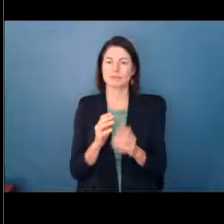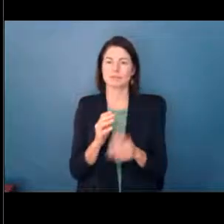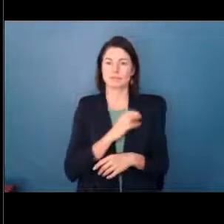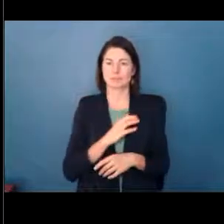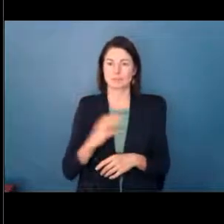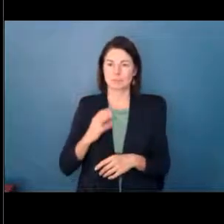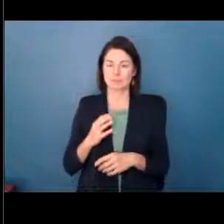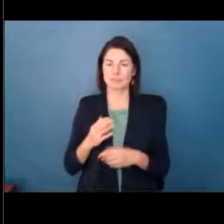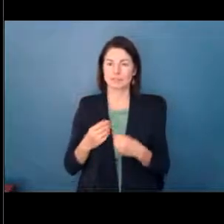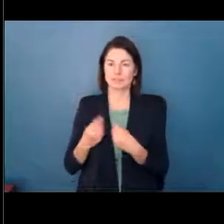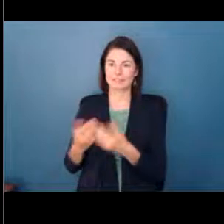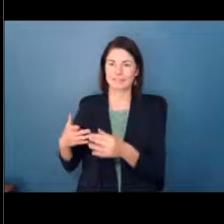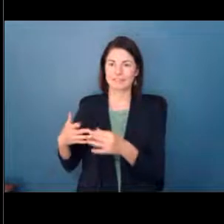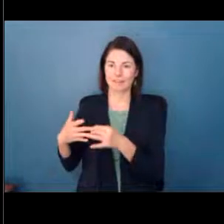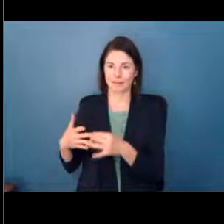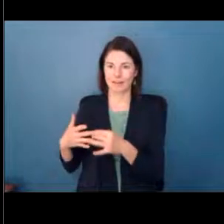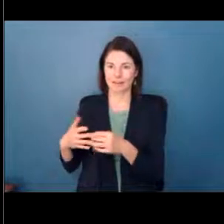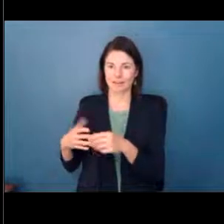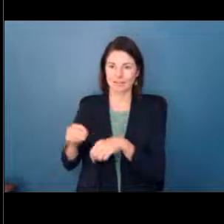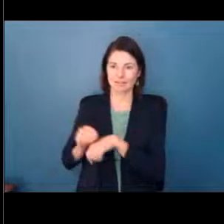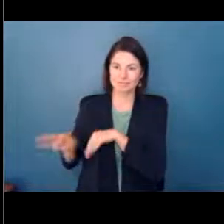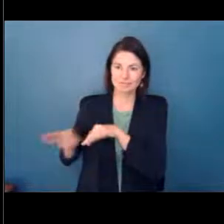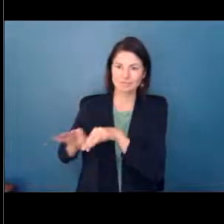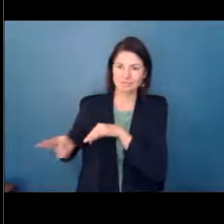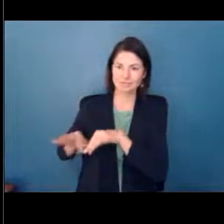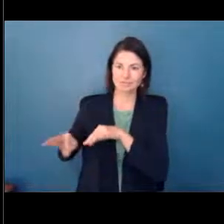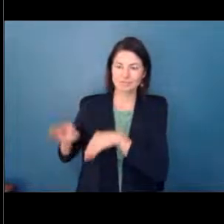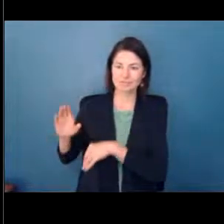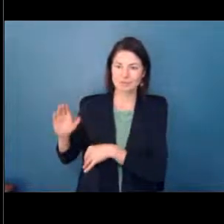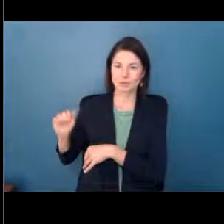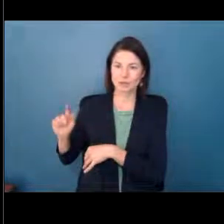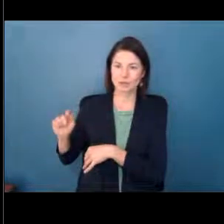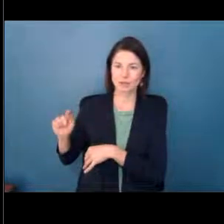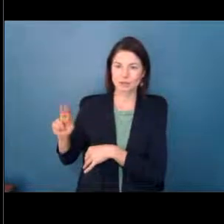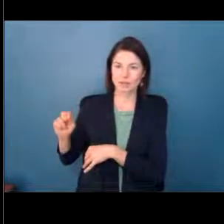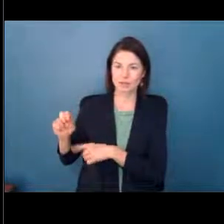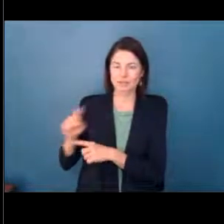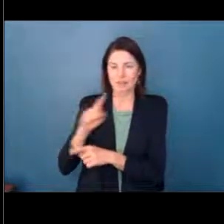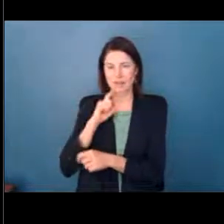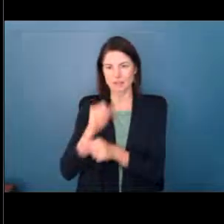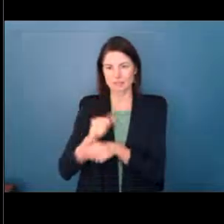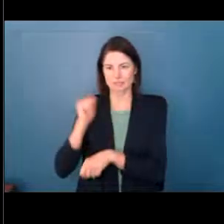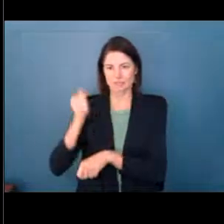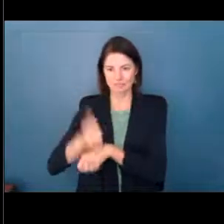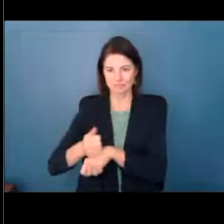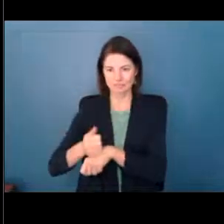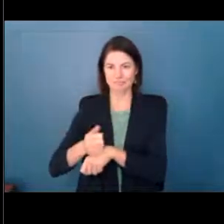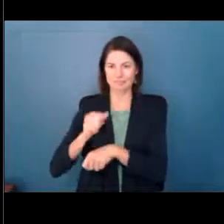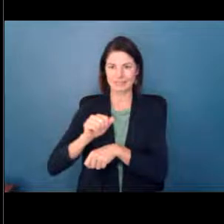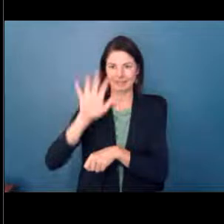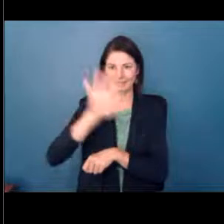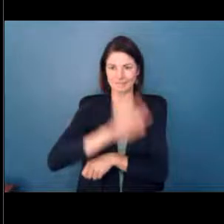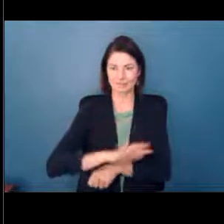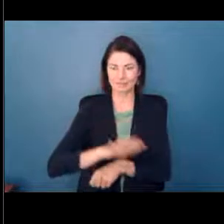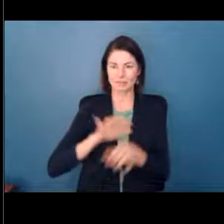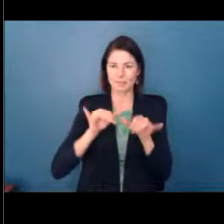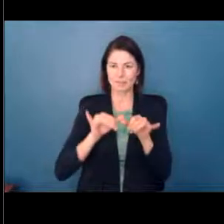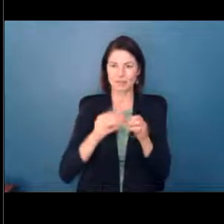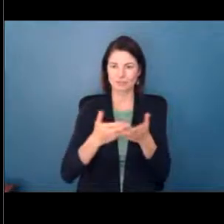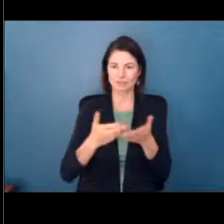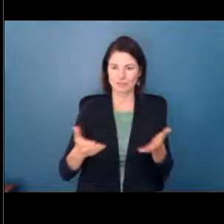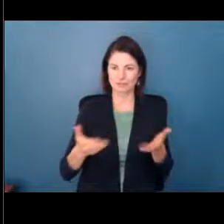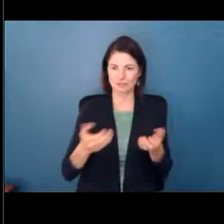give guidance to Caltrans to actually put into the field the measuring